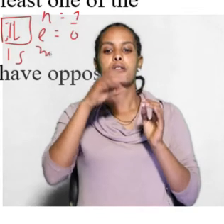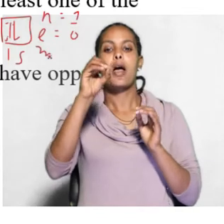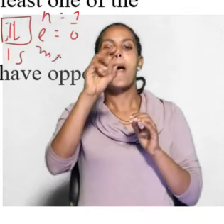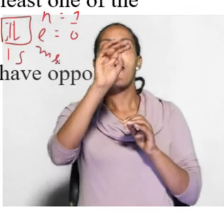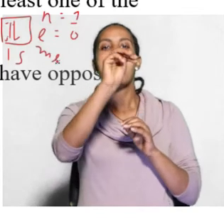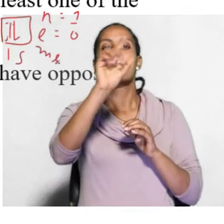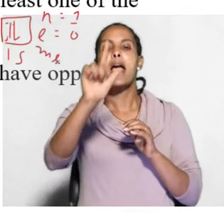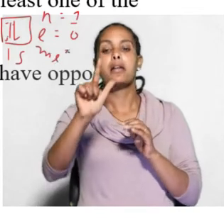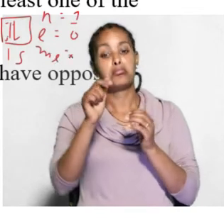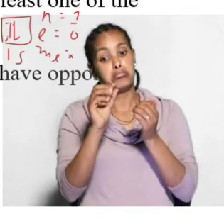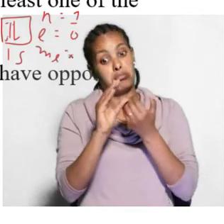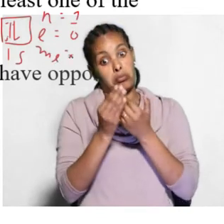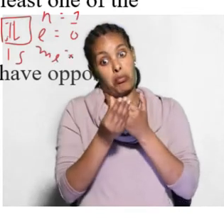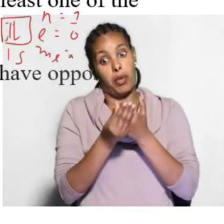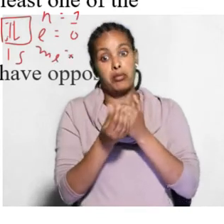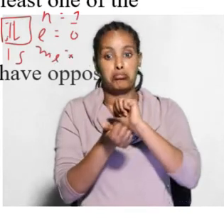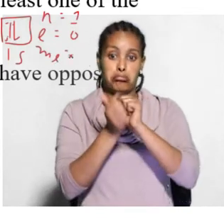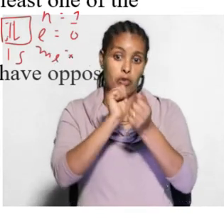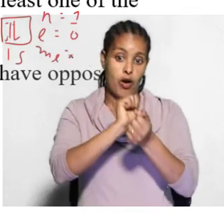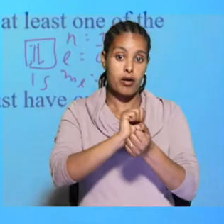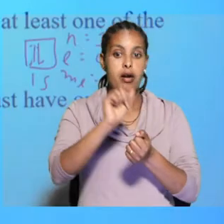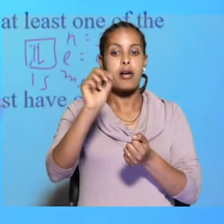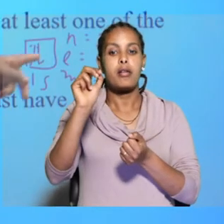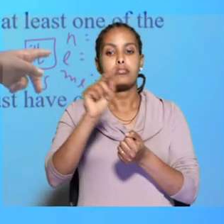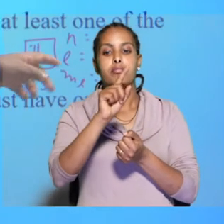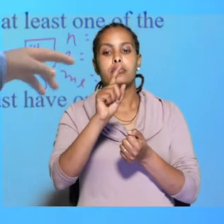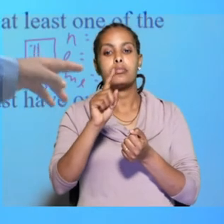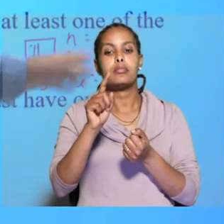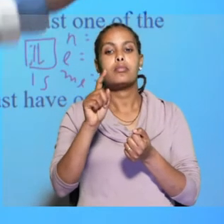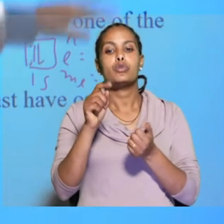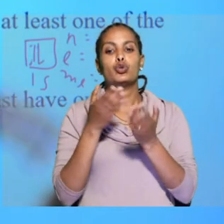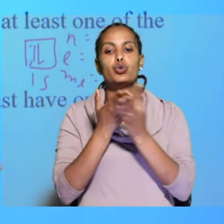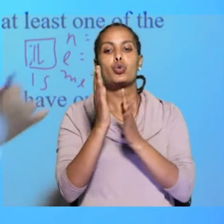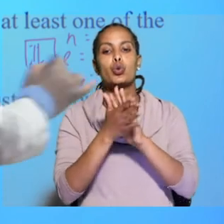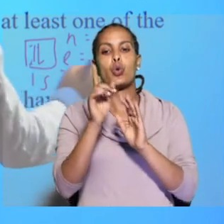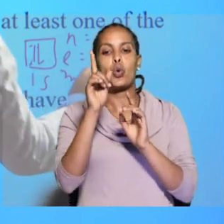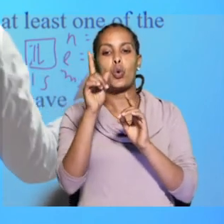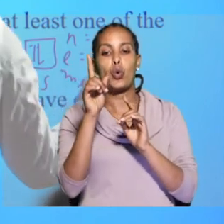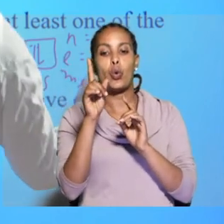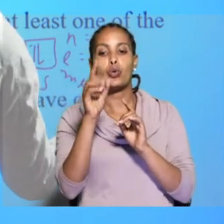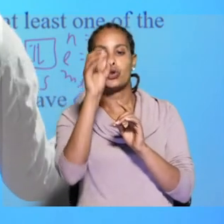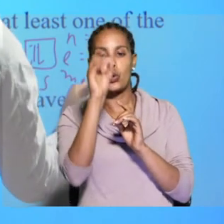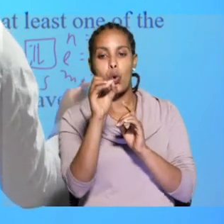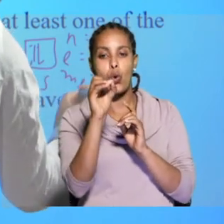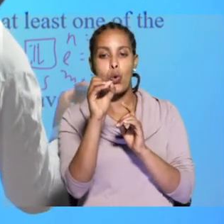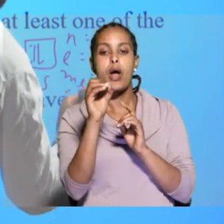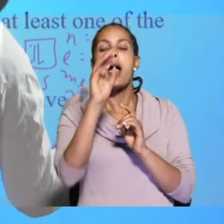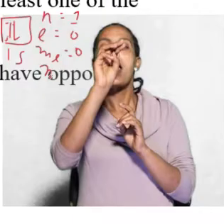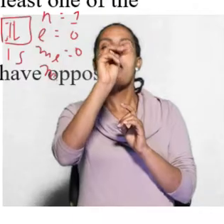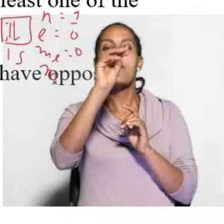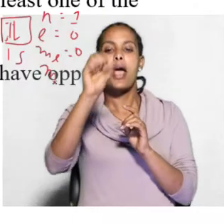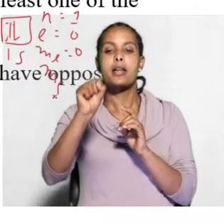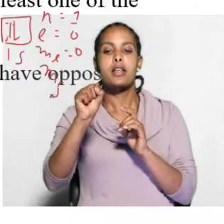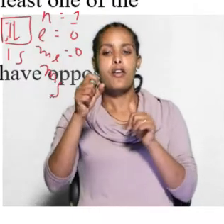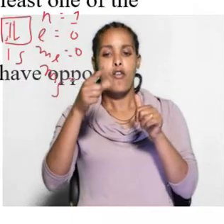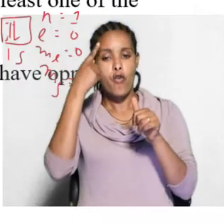ML depends on L. From minus L through 0 to plus L is 0. MS for